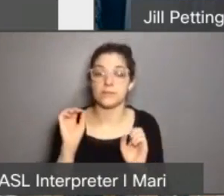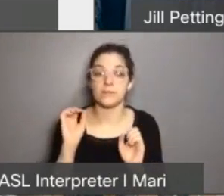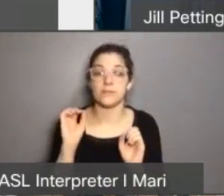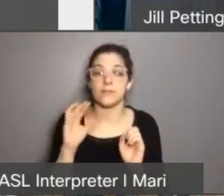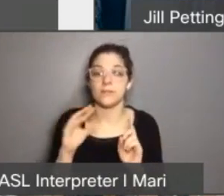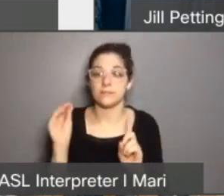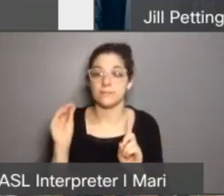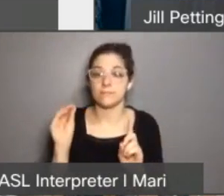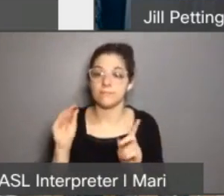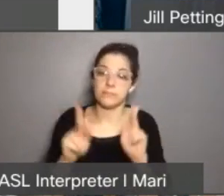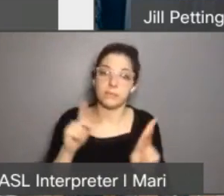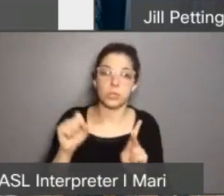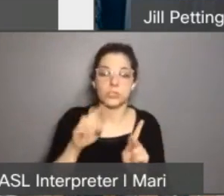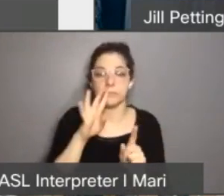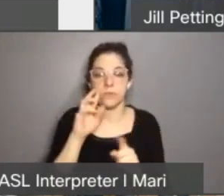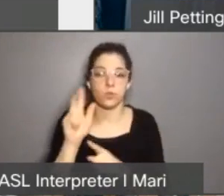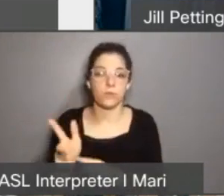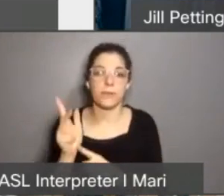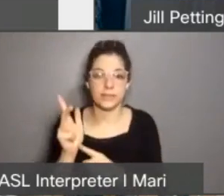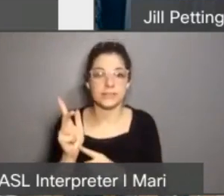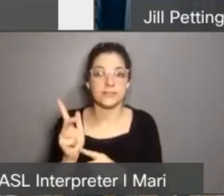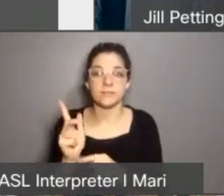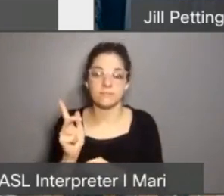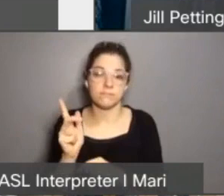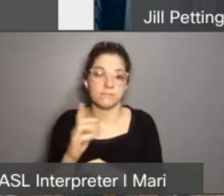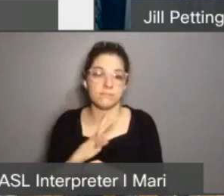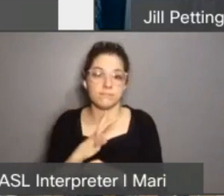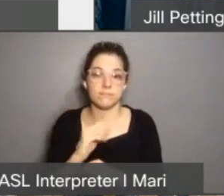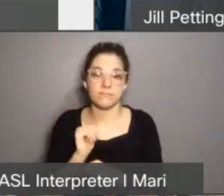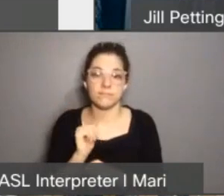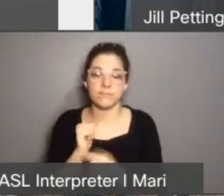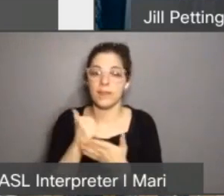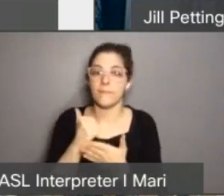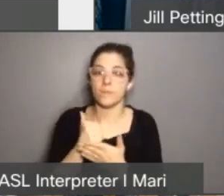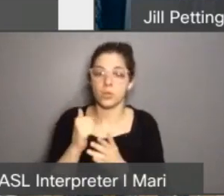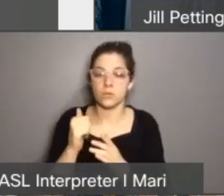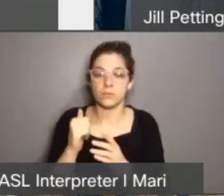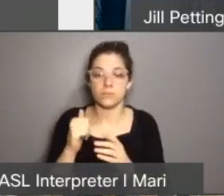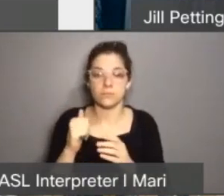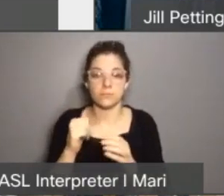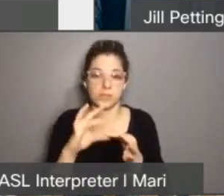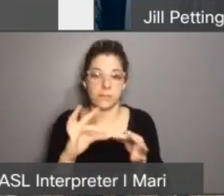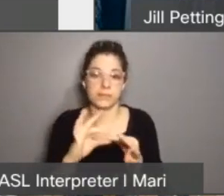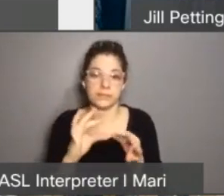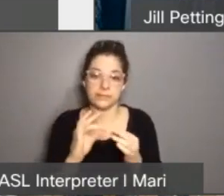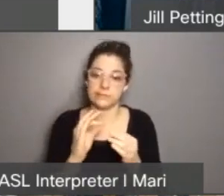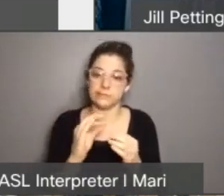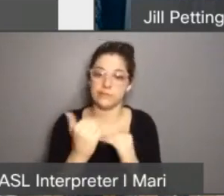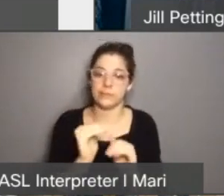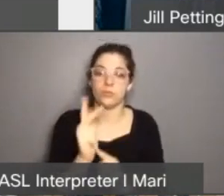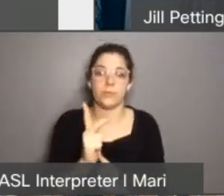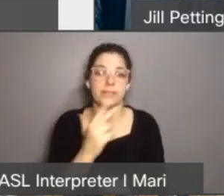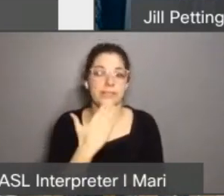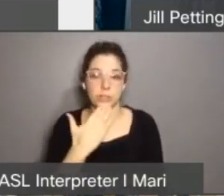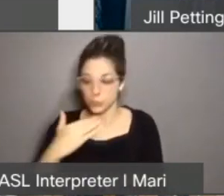and people could speak for 3 minutes, and that's, helpful. People can keep their comments to that time period. Thank